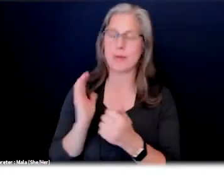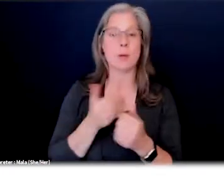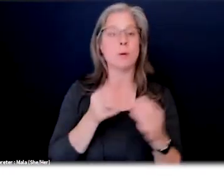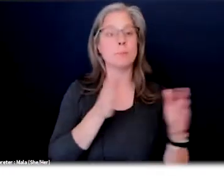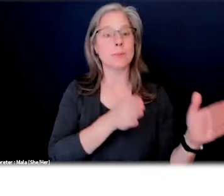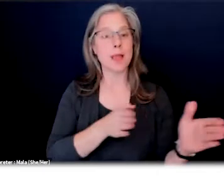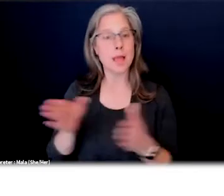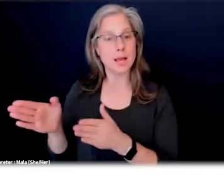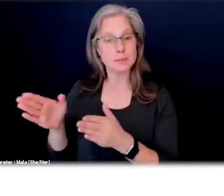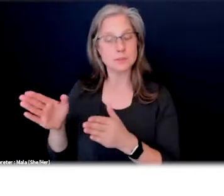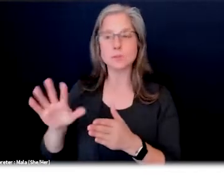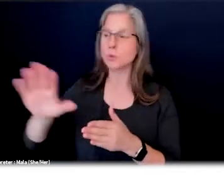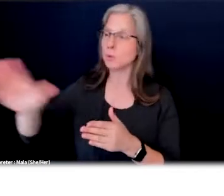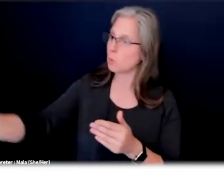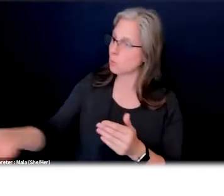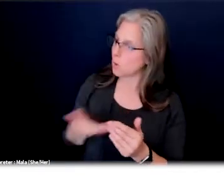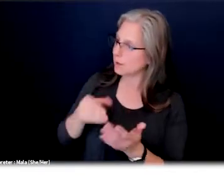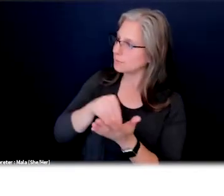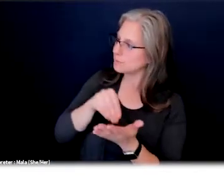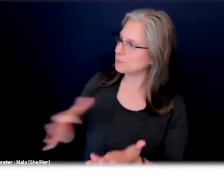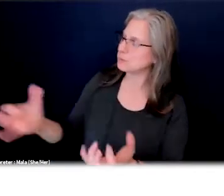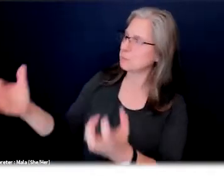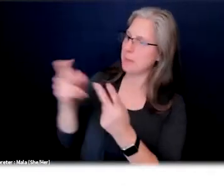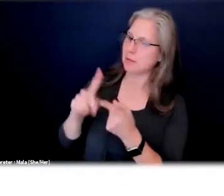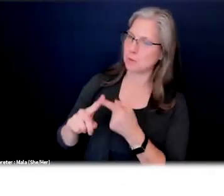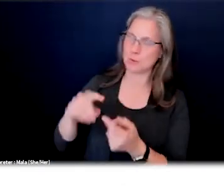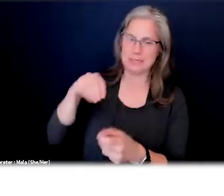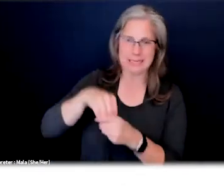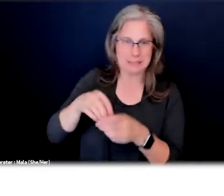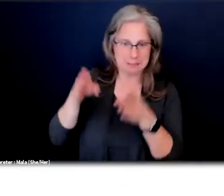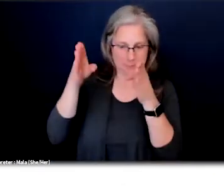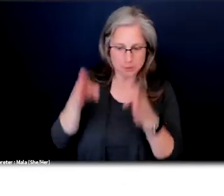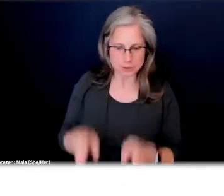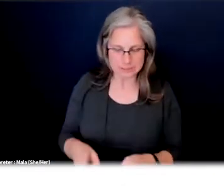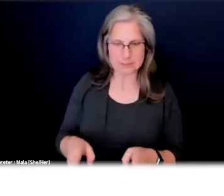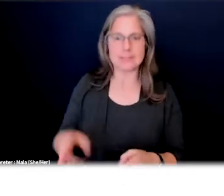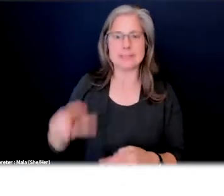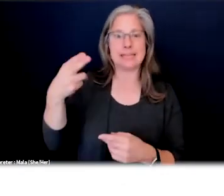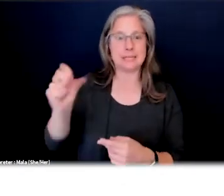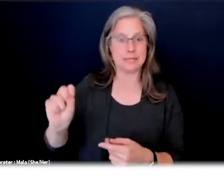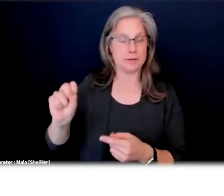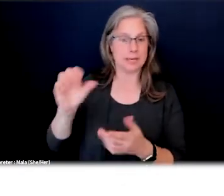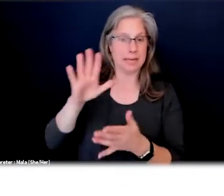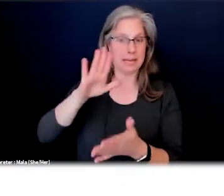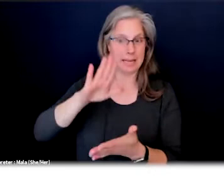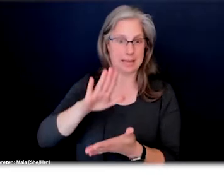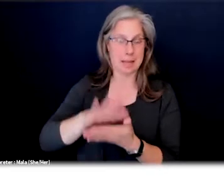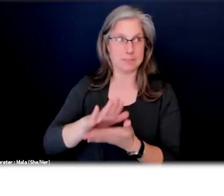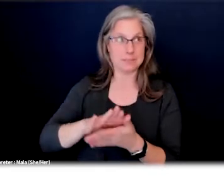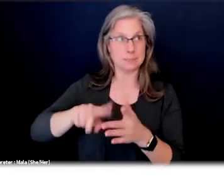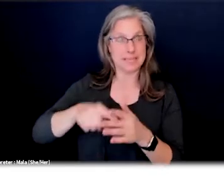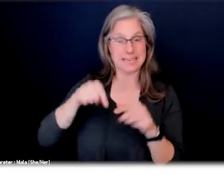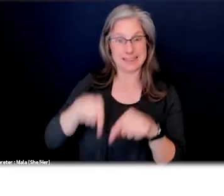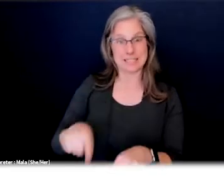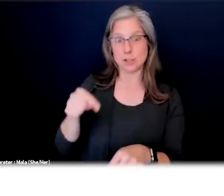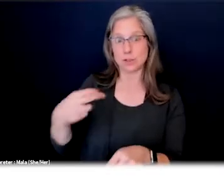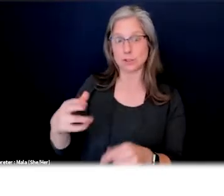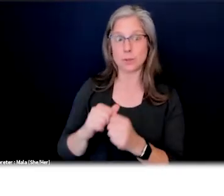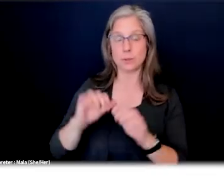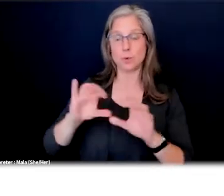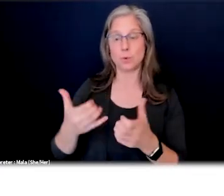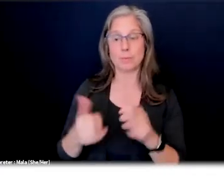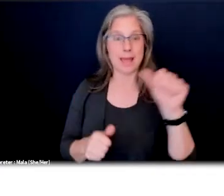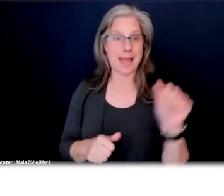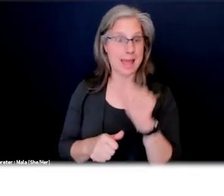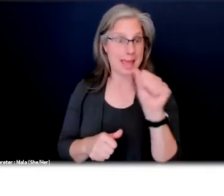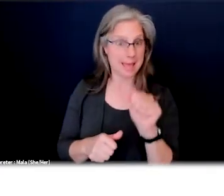to welcome students back to in-person learning on our secondary campuses beginning this Thursday with Group A,